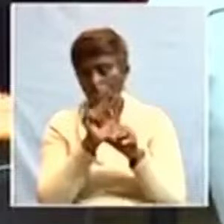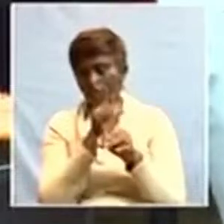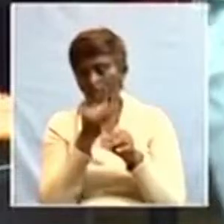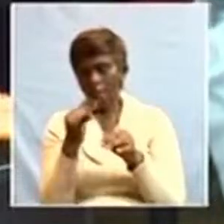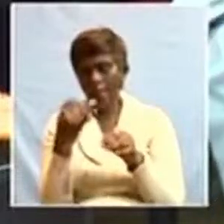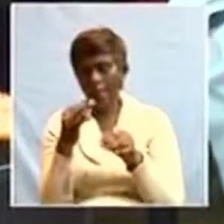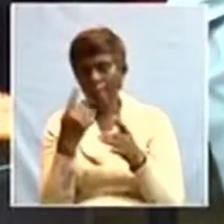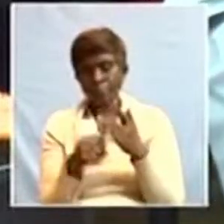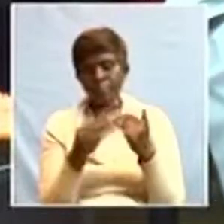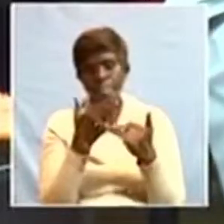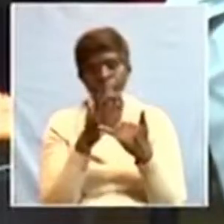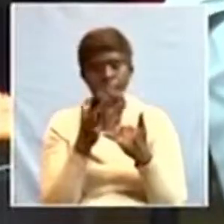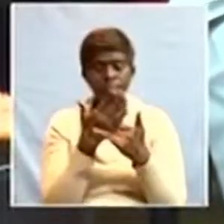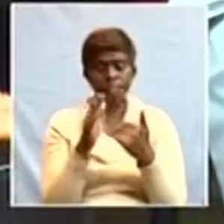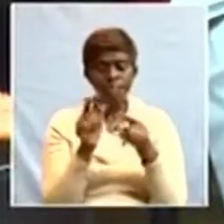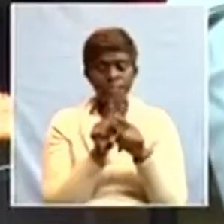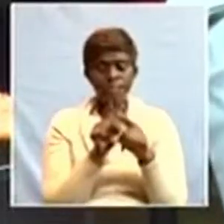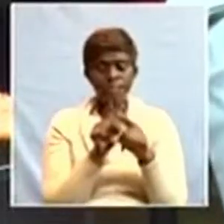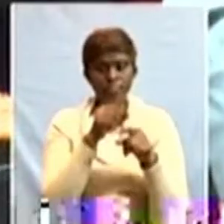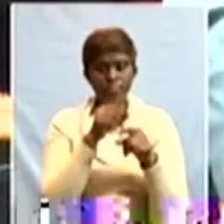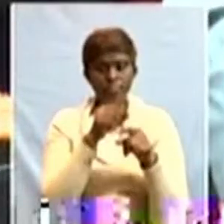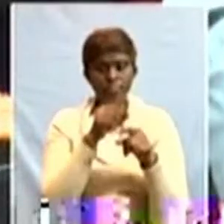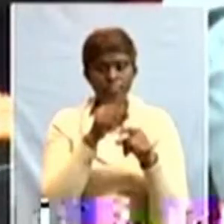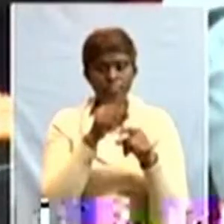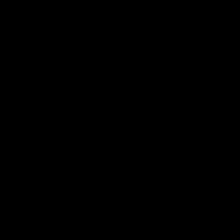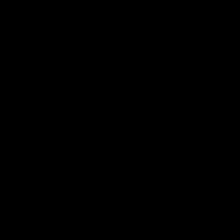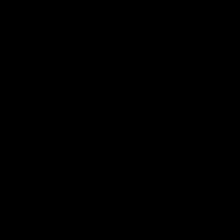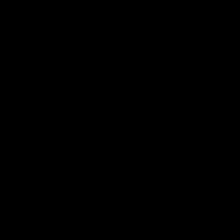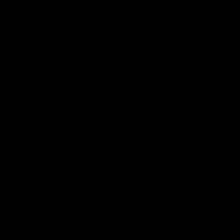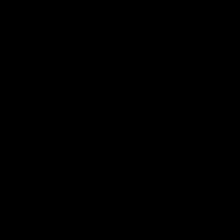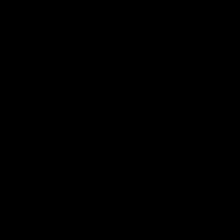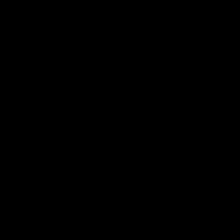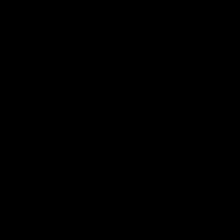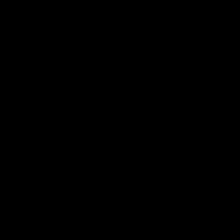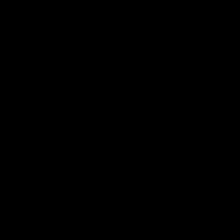of shared and duplicated NRC